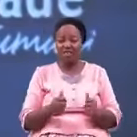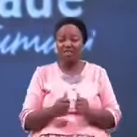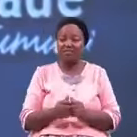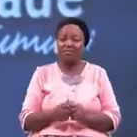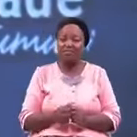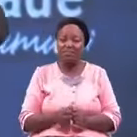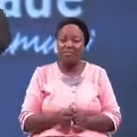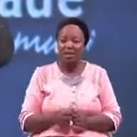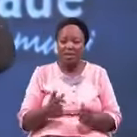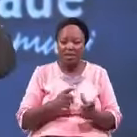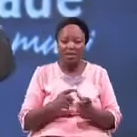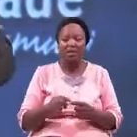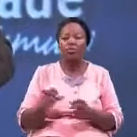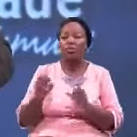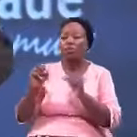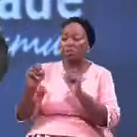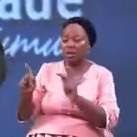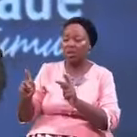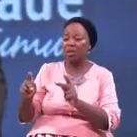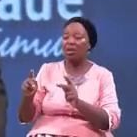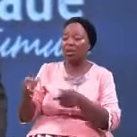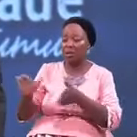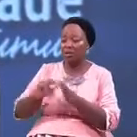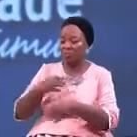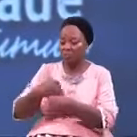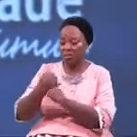another okay let's make a new deal